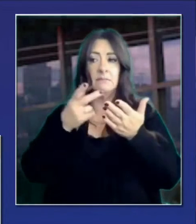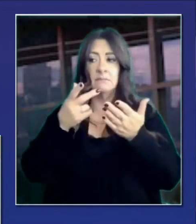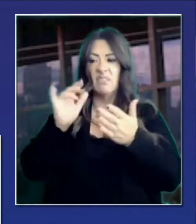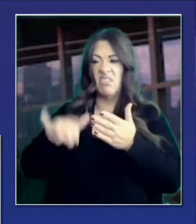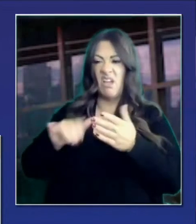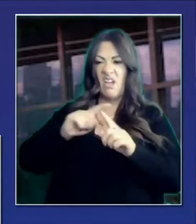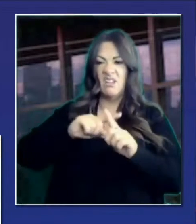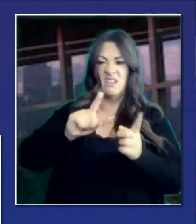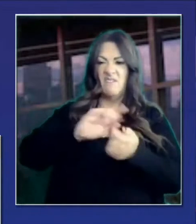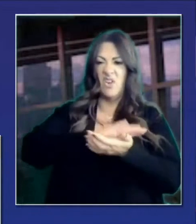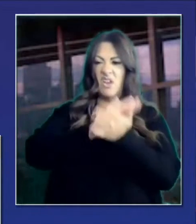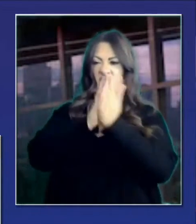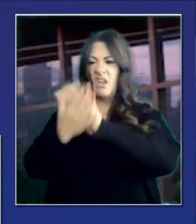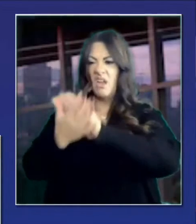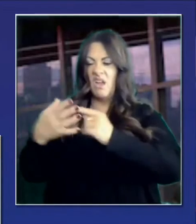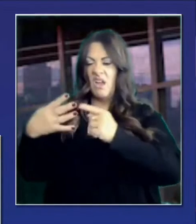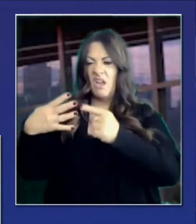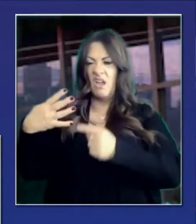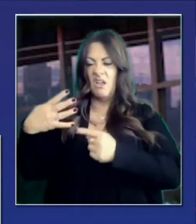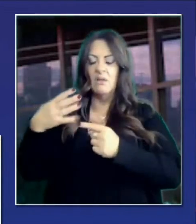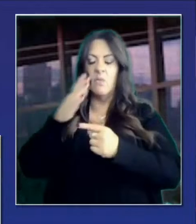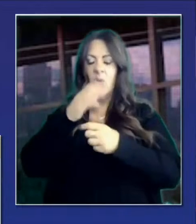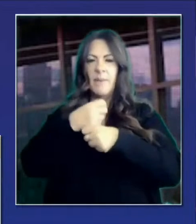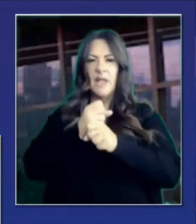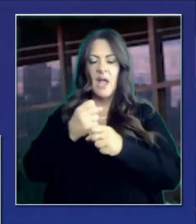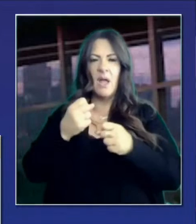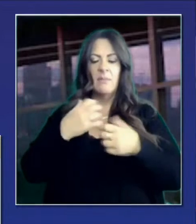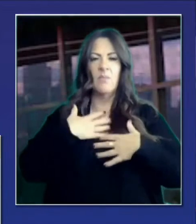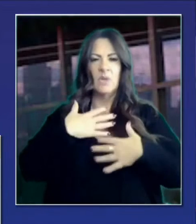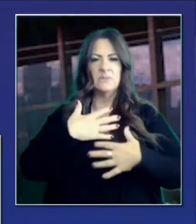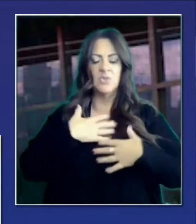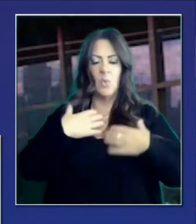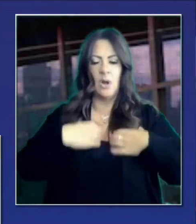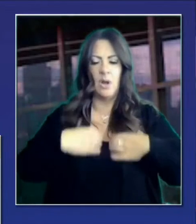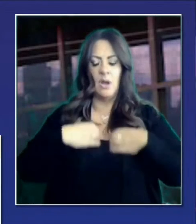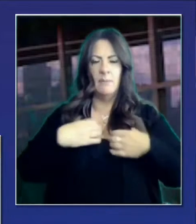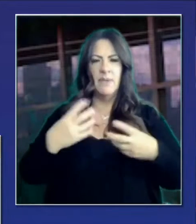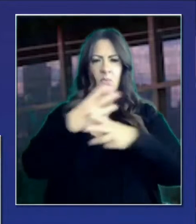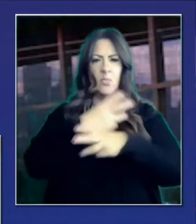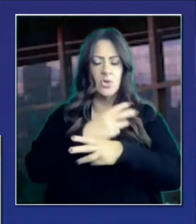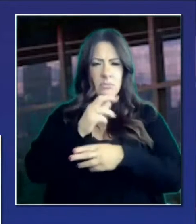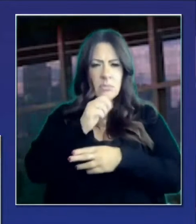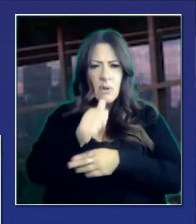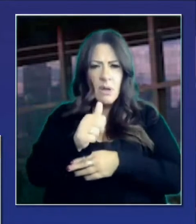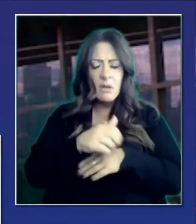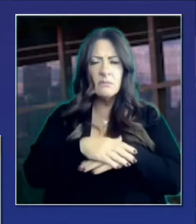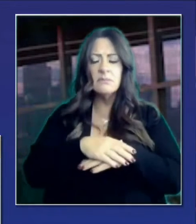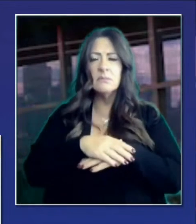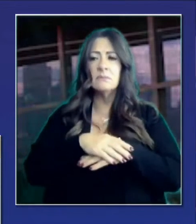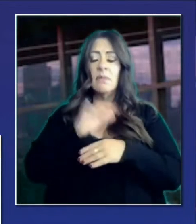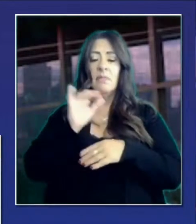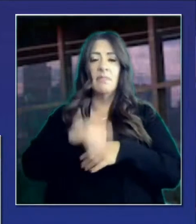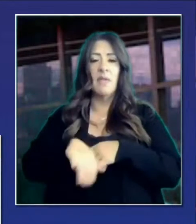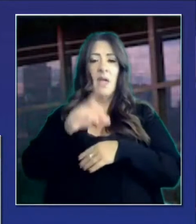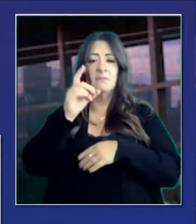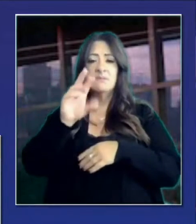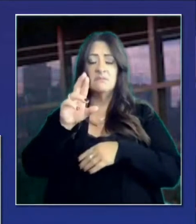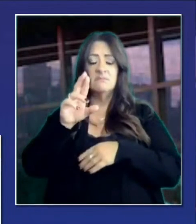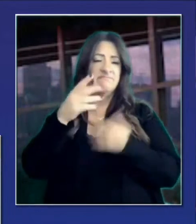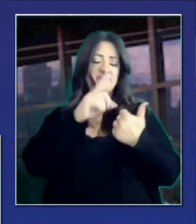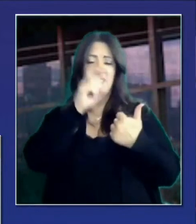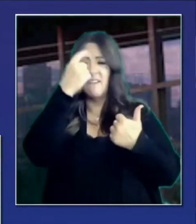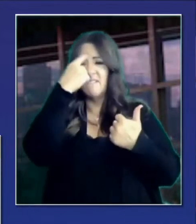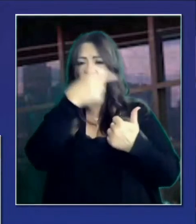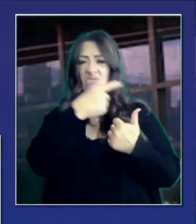So all of that is what we're still looking at. And of course, this plays into what the governor described, this day-to-day look at